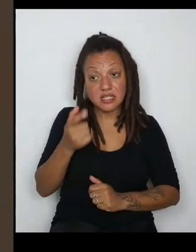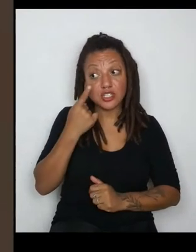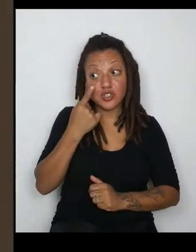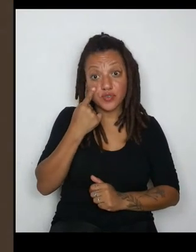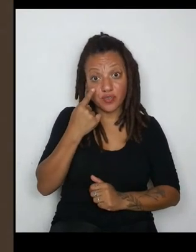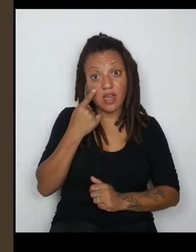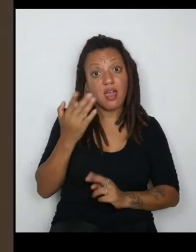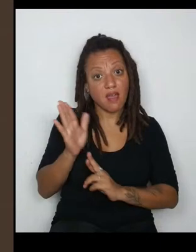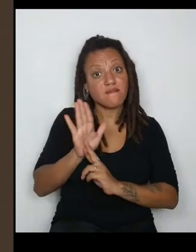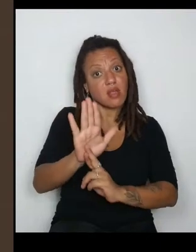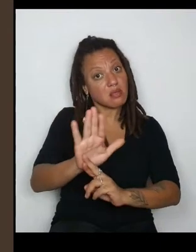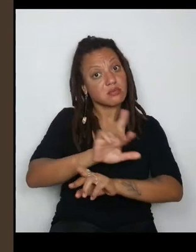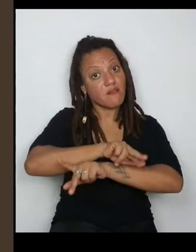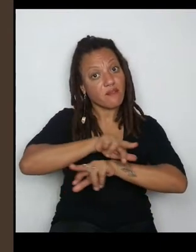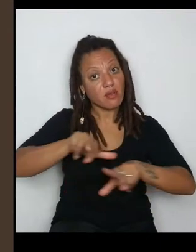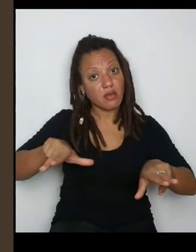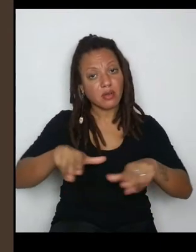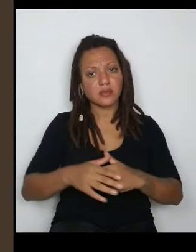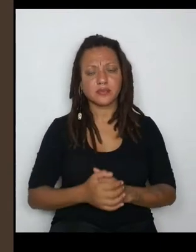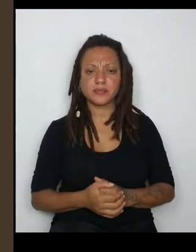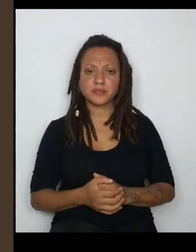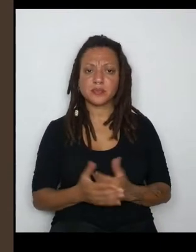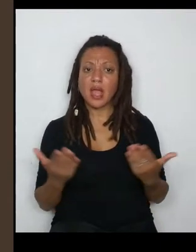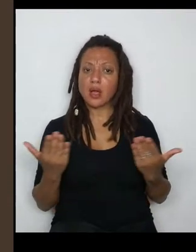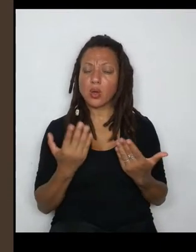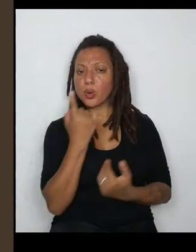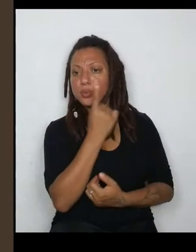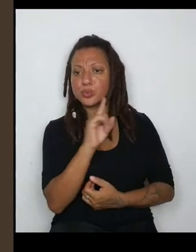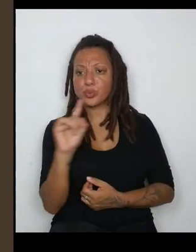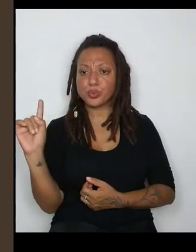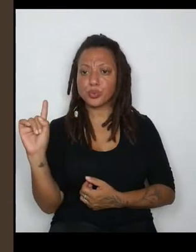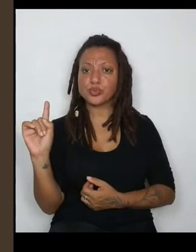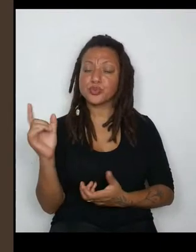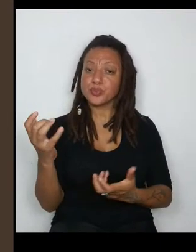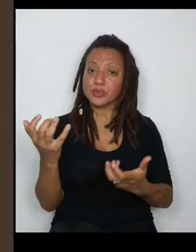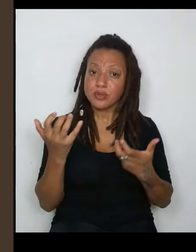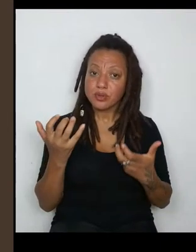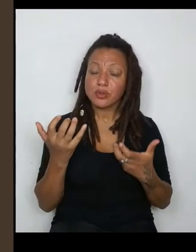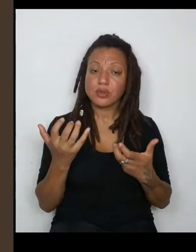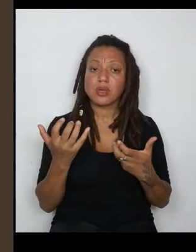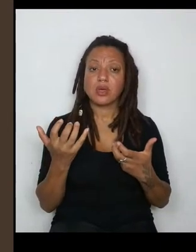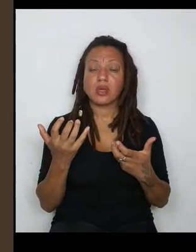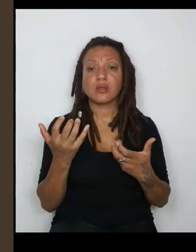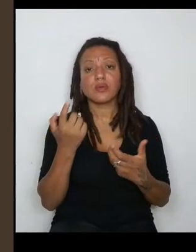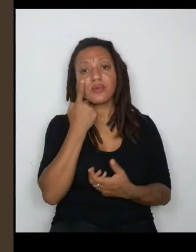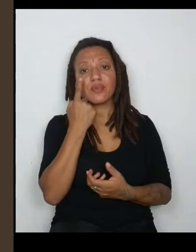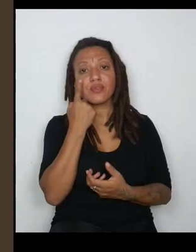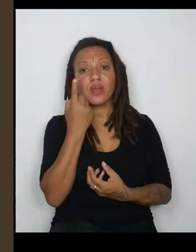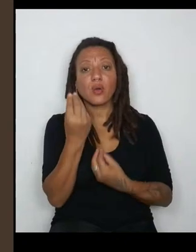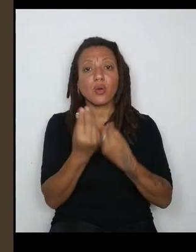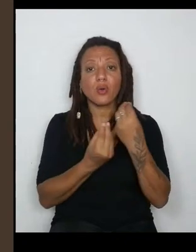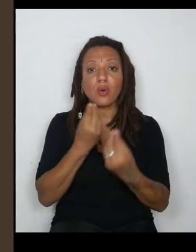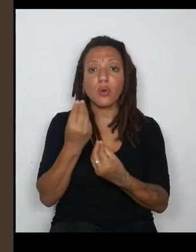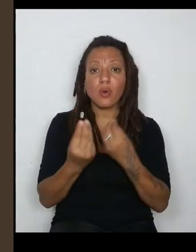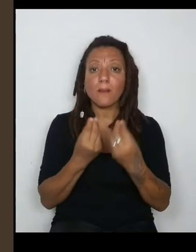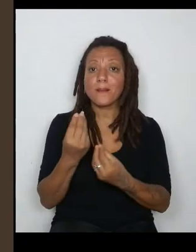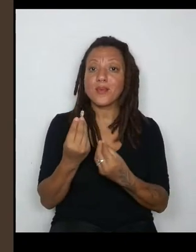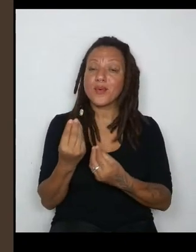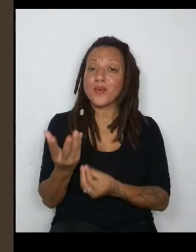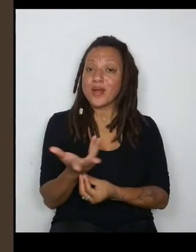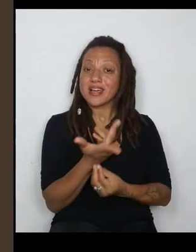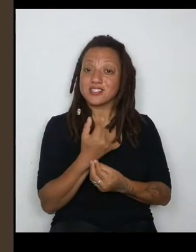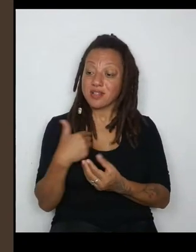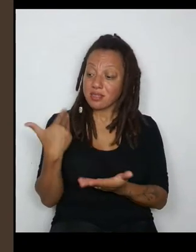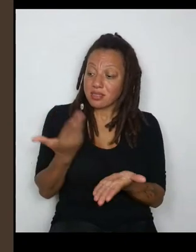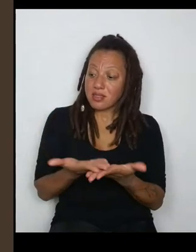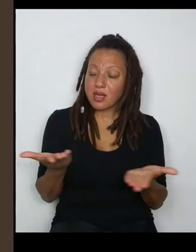final section is to look though at the way in which gogan still remains a resource for so many artists and